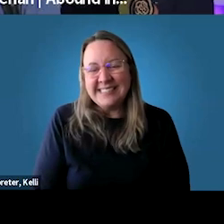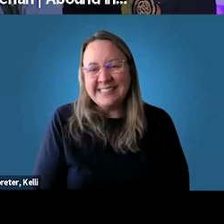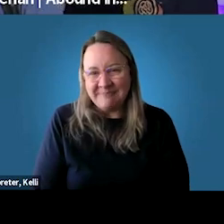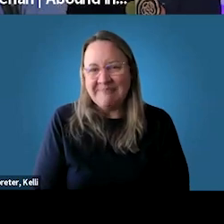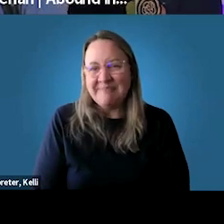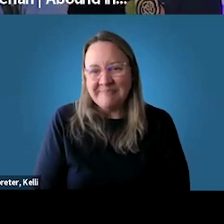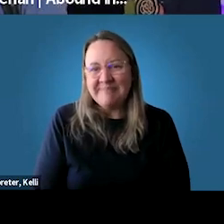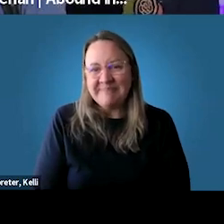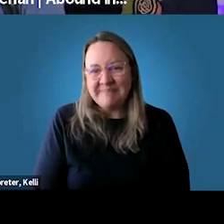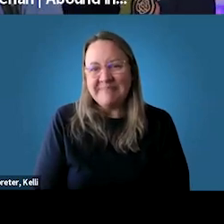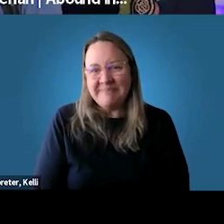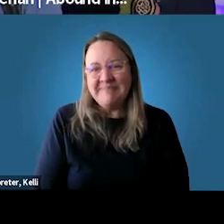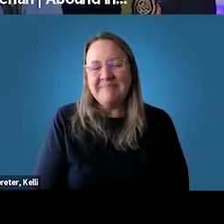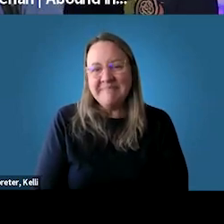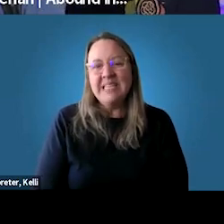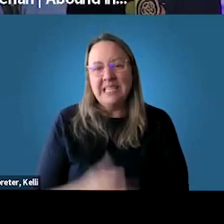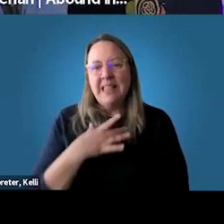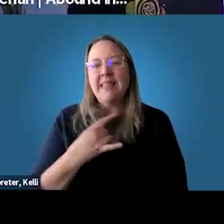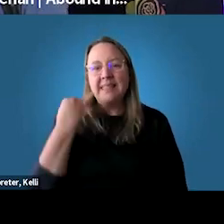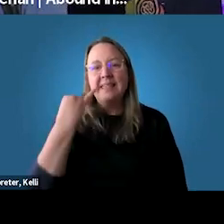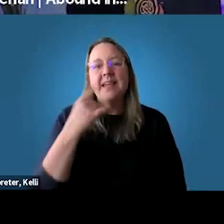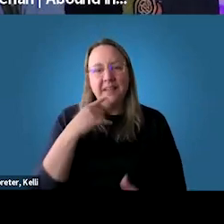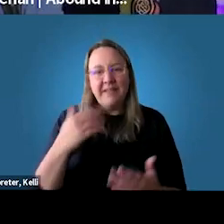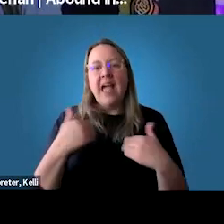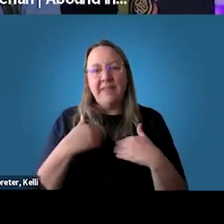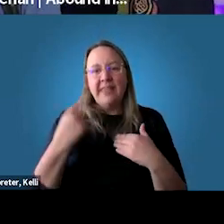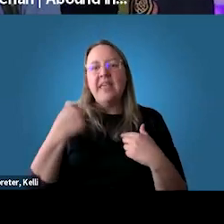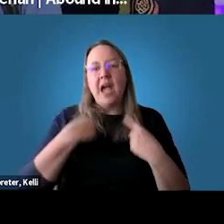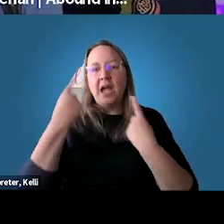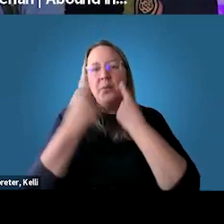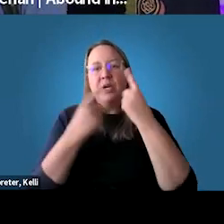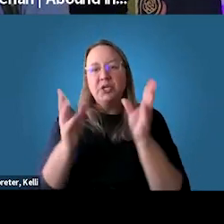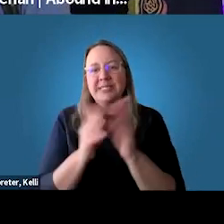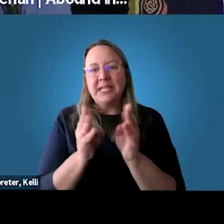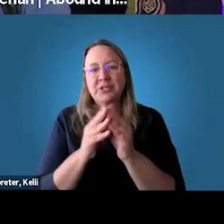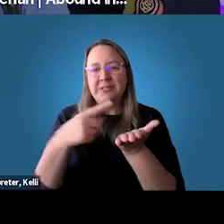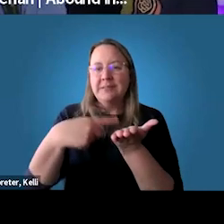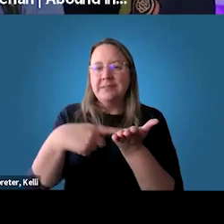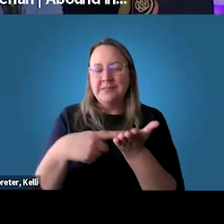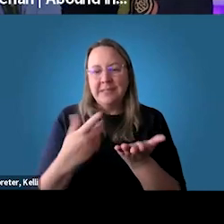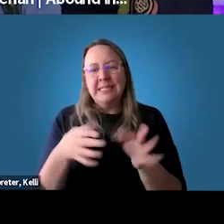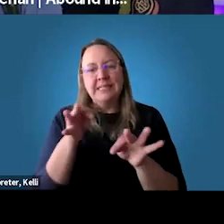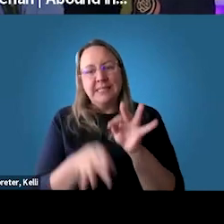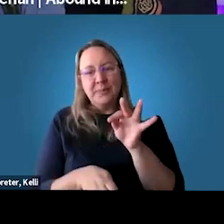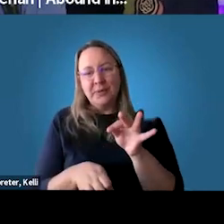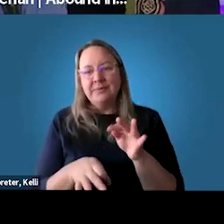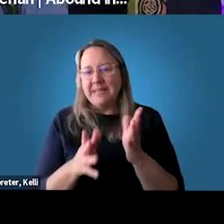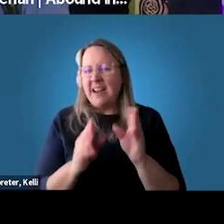Erica says I really like the idea to hold I wonder sessions. Simple and obvious, but so important to do.